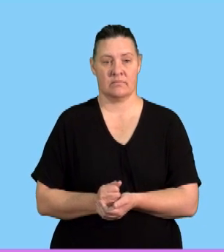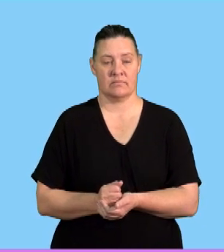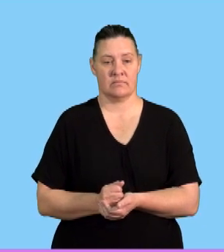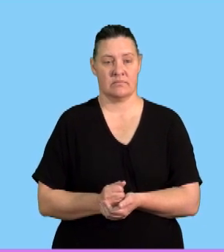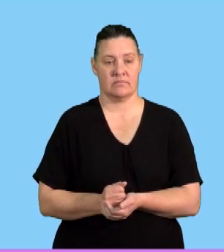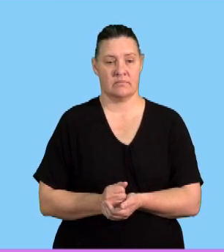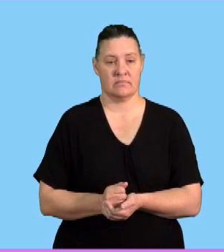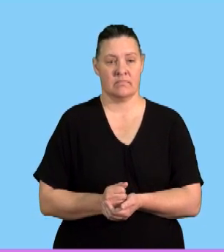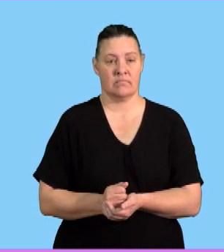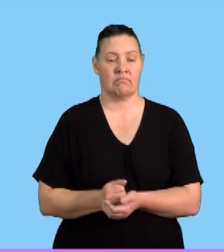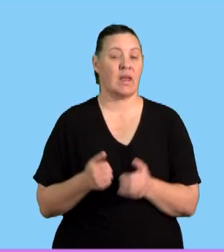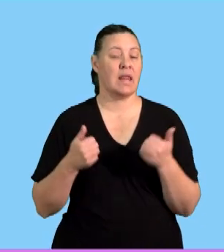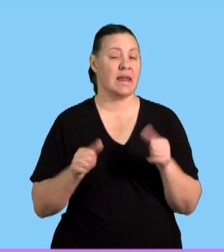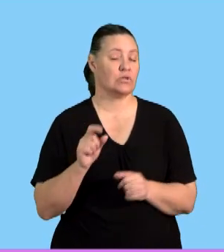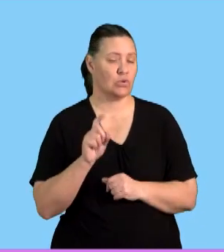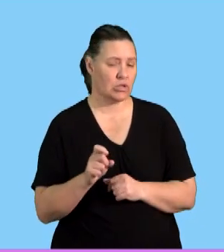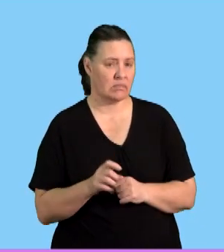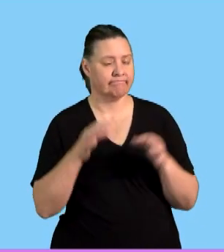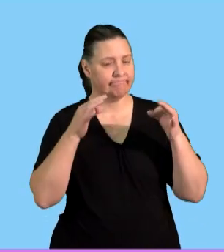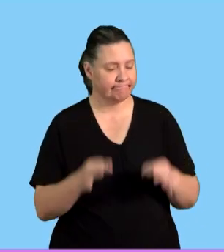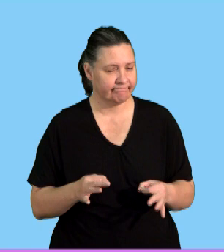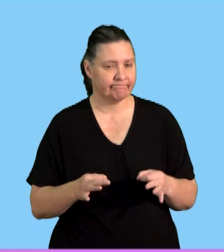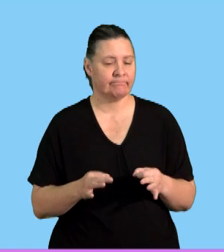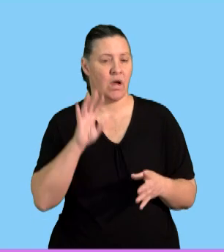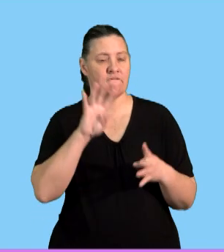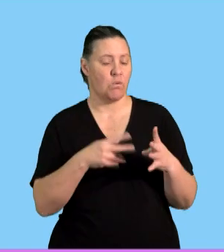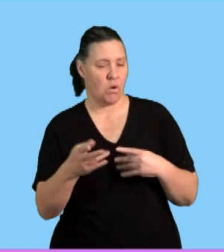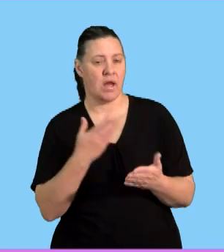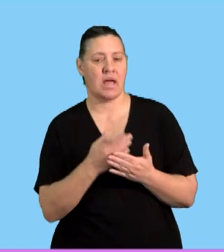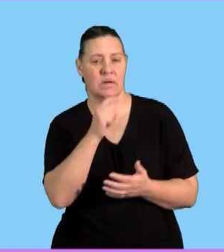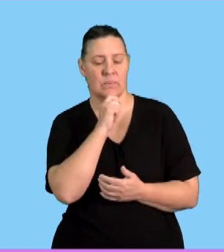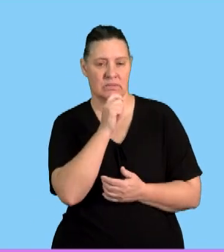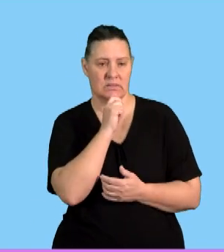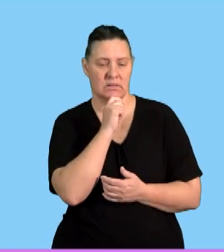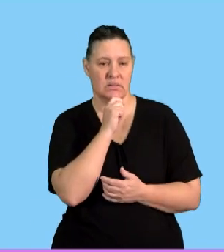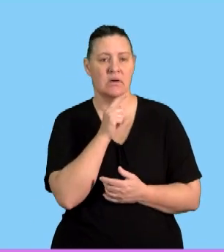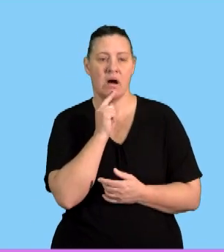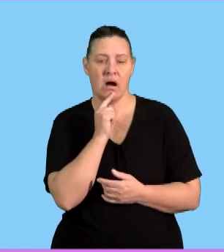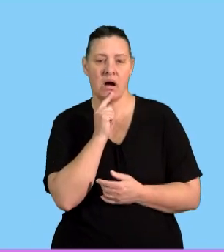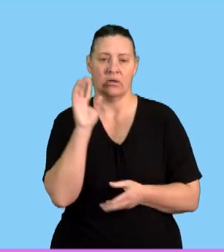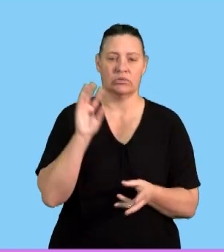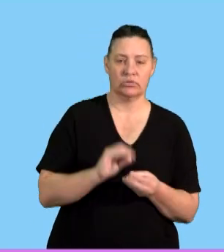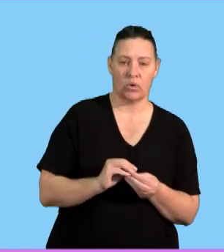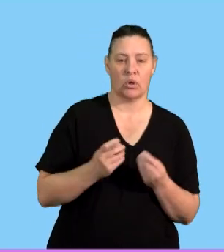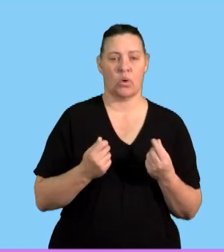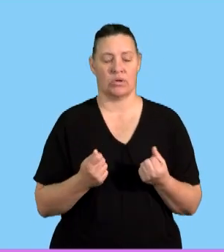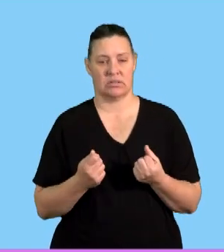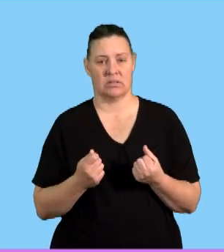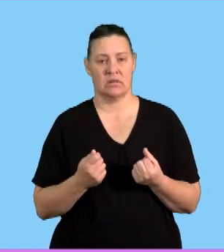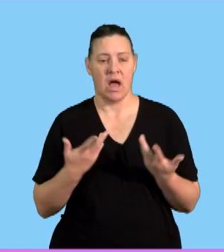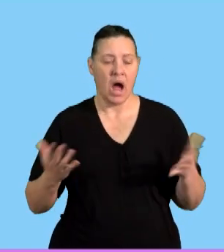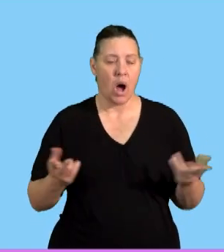Now, the next question is determine a formula that he can use to determine his total cost